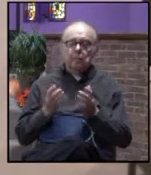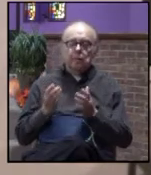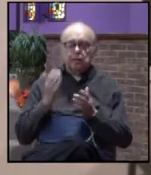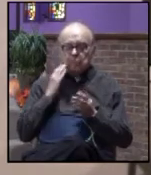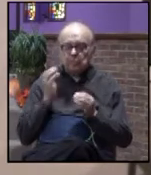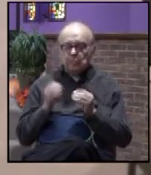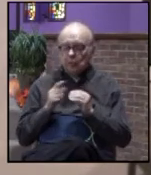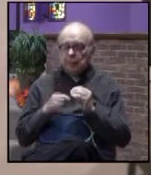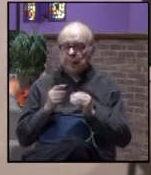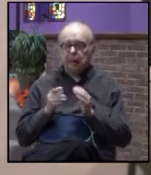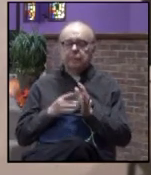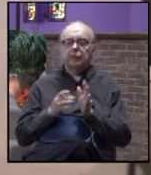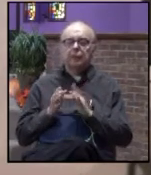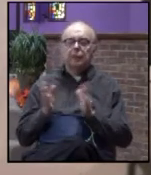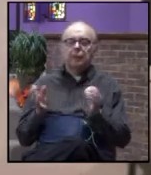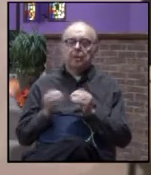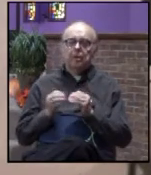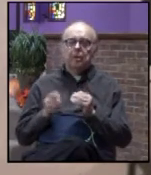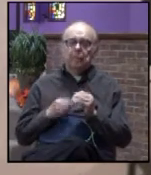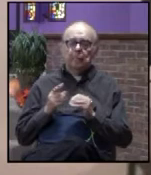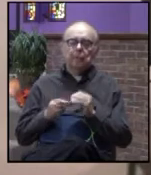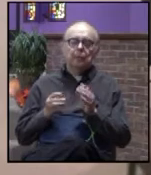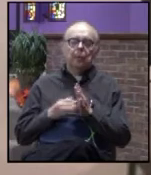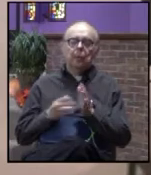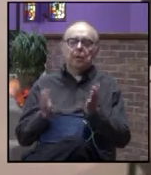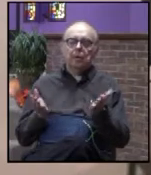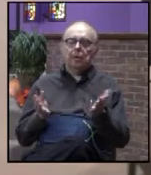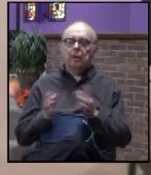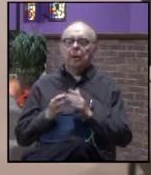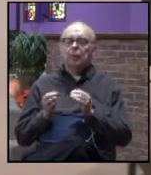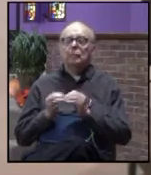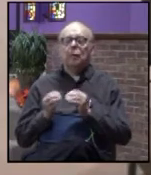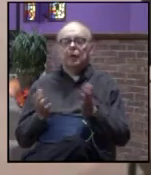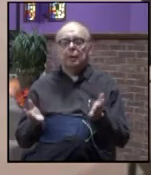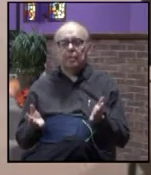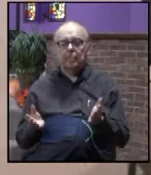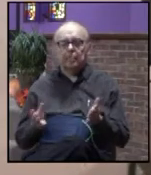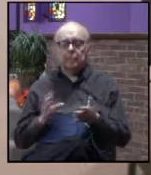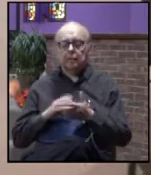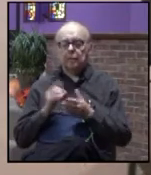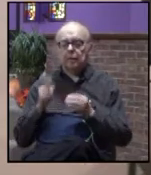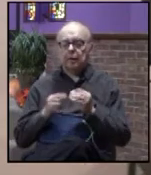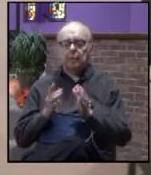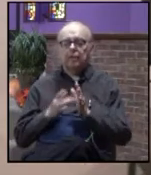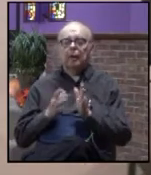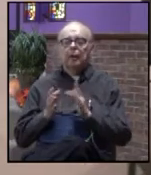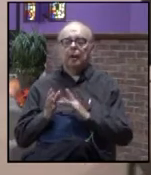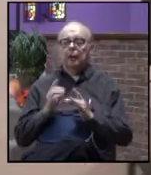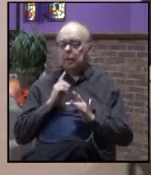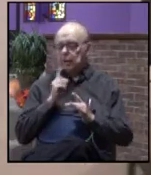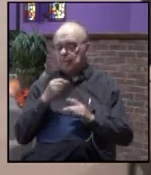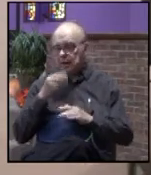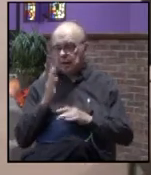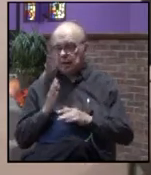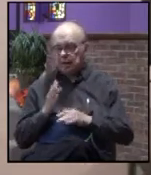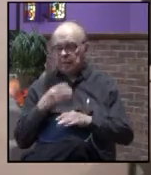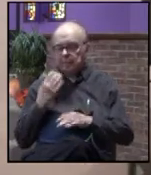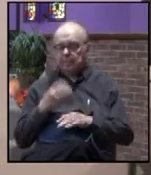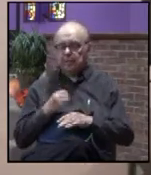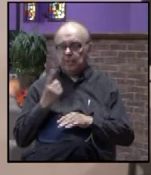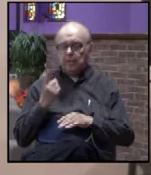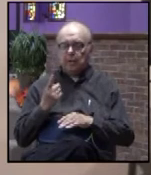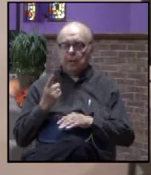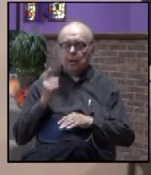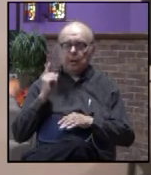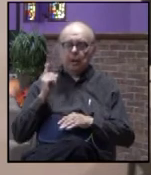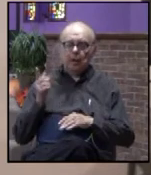about him. And the more about him, and the more about him. And the more you find out about him, it is awesome to understand he